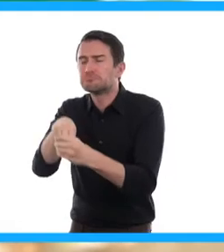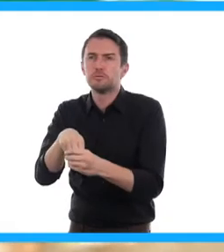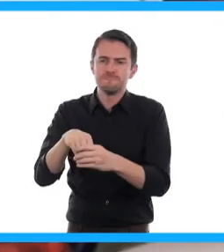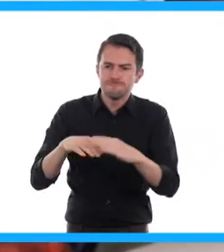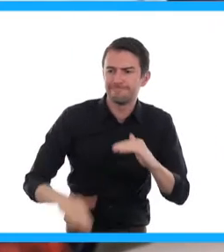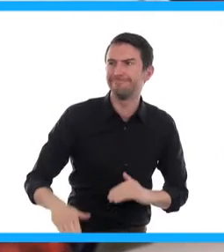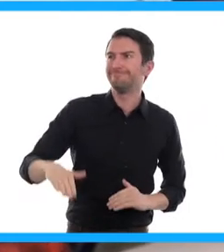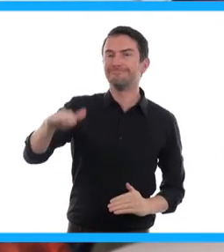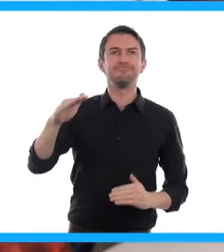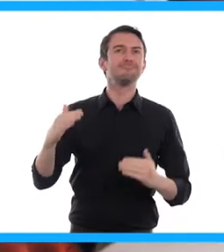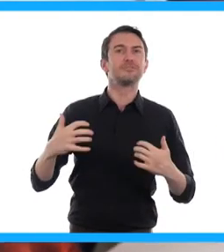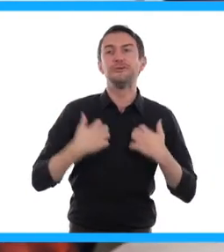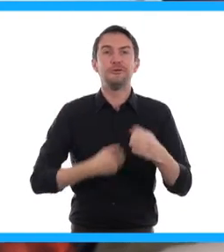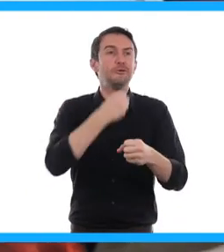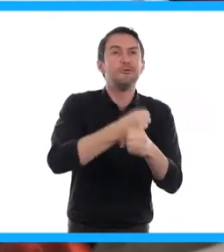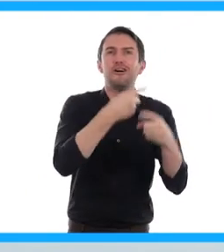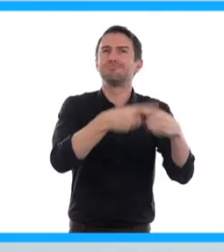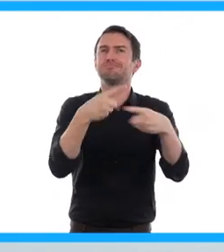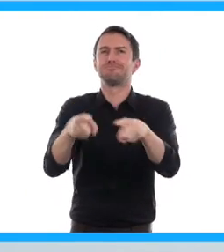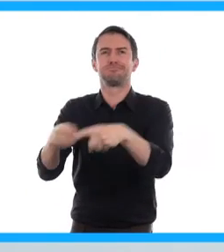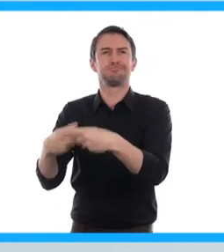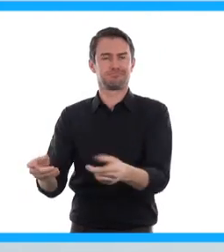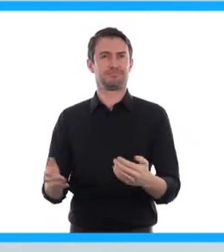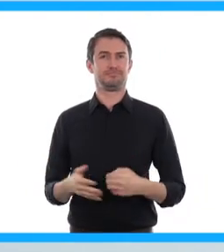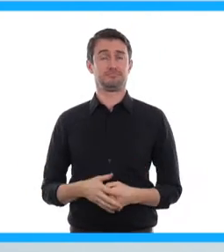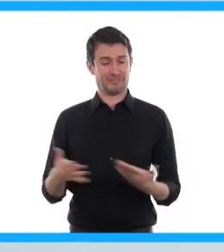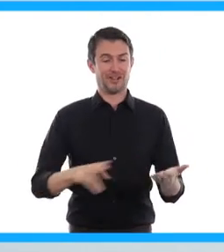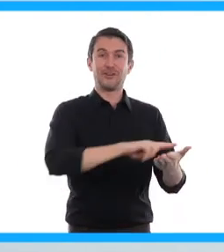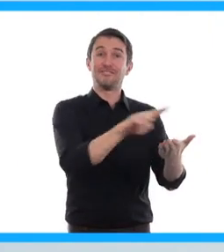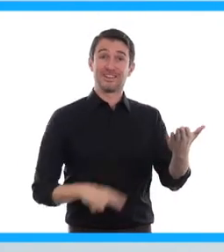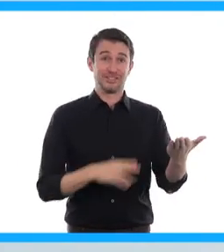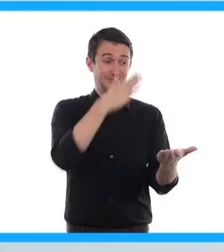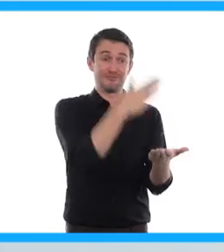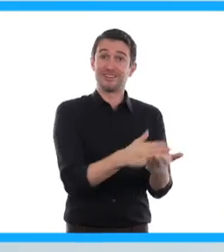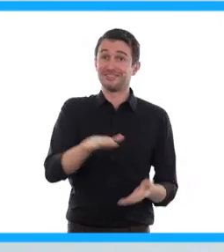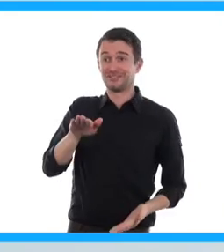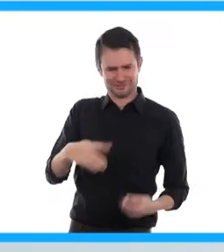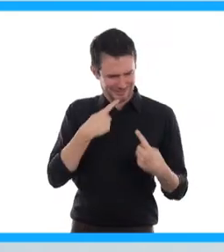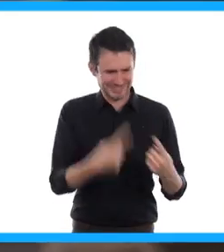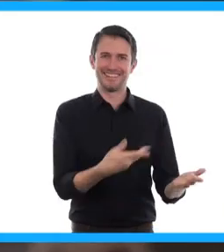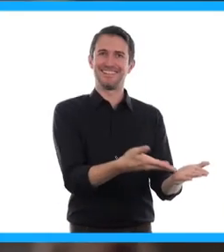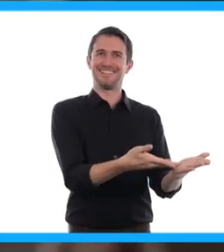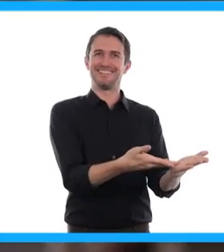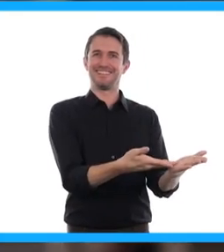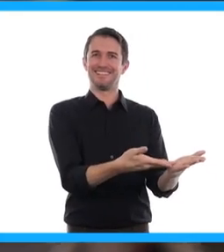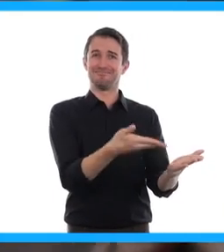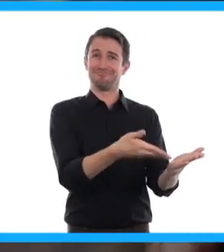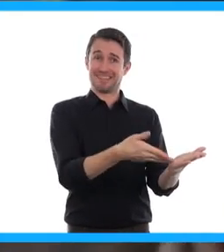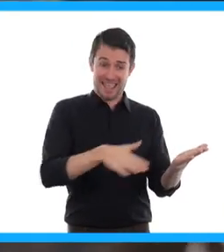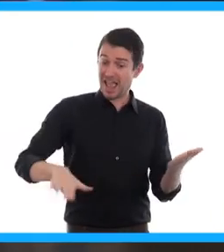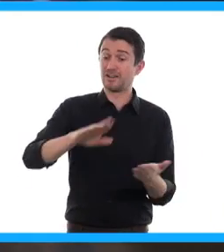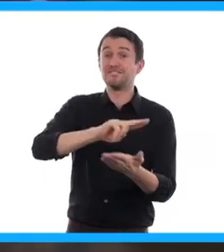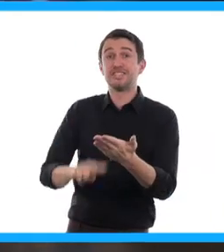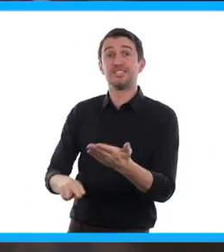to realize their full potential. So say the Convention on the Rights of the Child and the Convention on the Rights